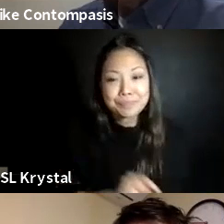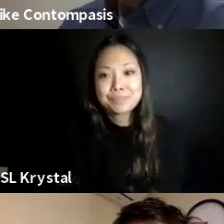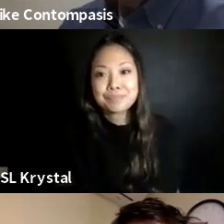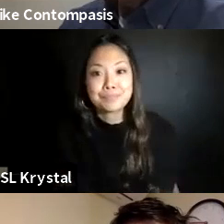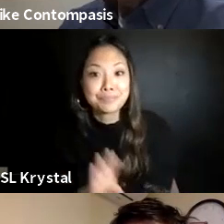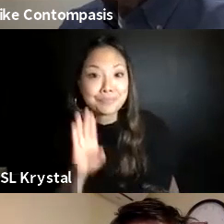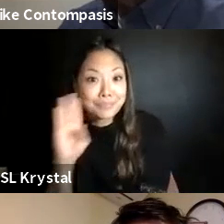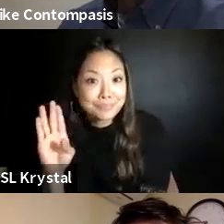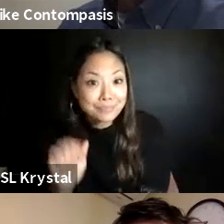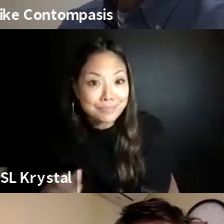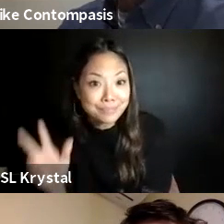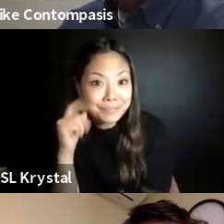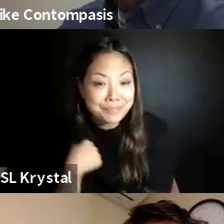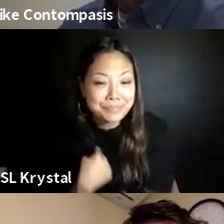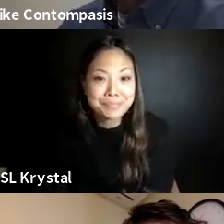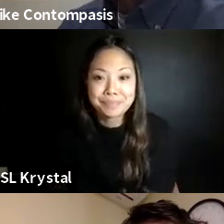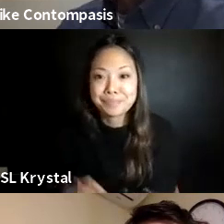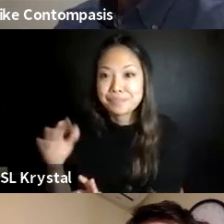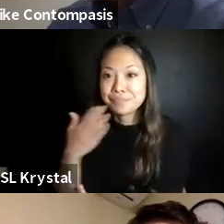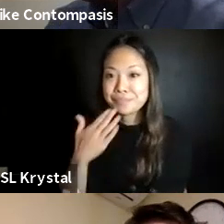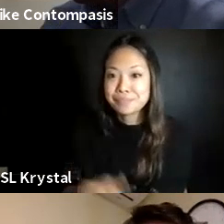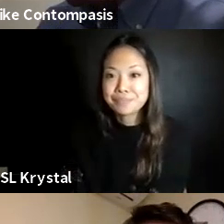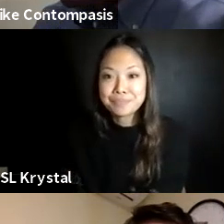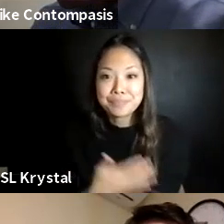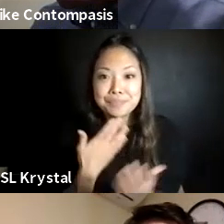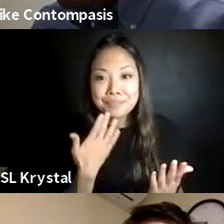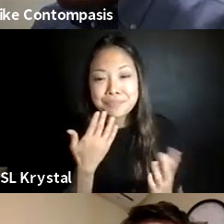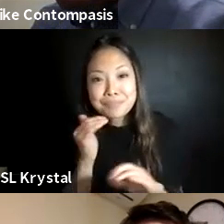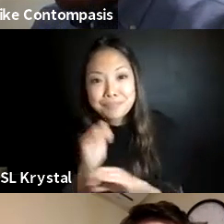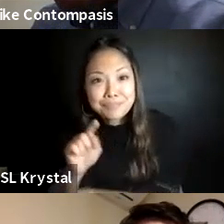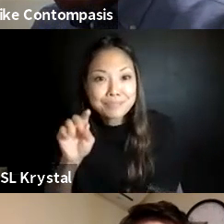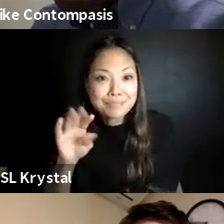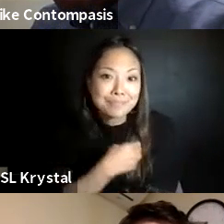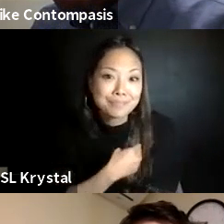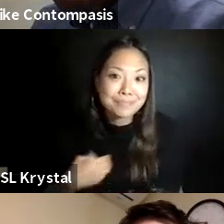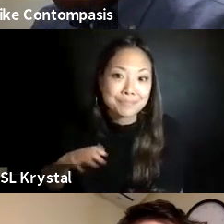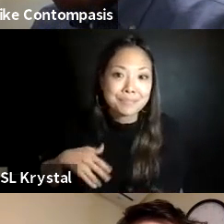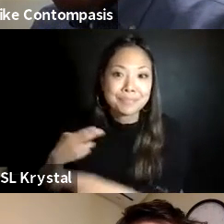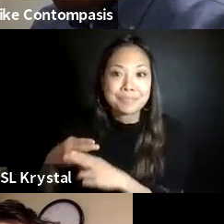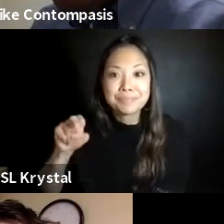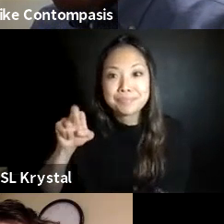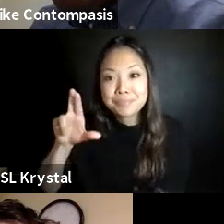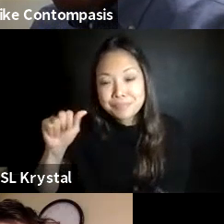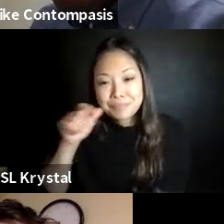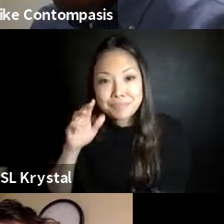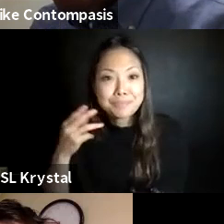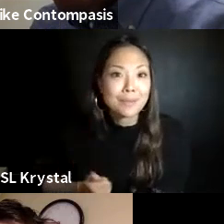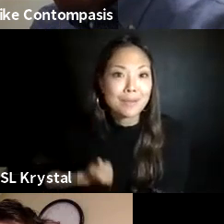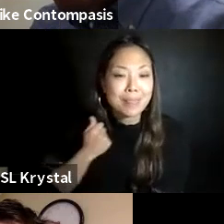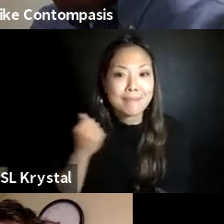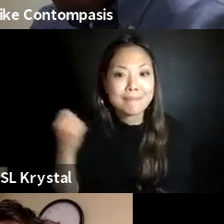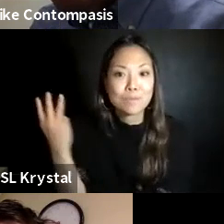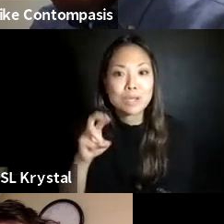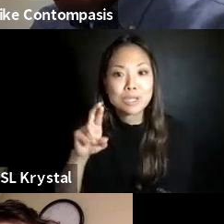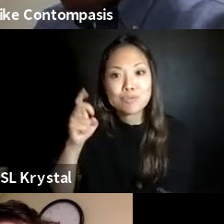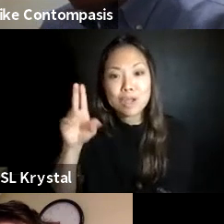Hi, can you hear me? Thank you. Thanks. Good evening, task force members. My name is Nora McManus Vincent. I live in West Roxbury, and I'm the parent of